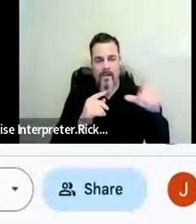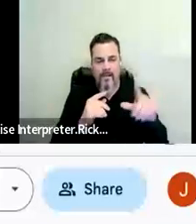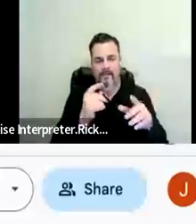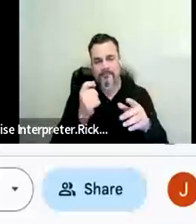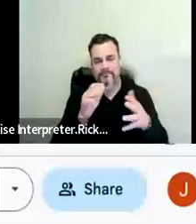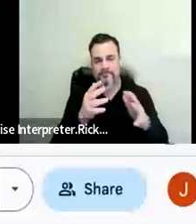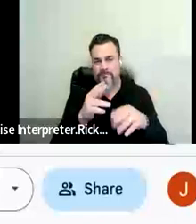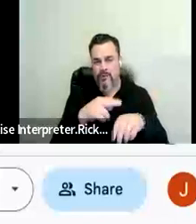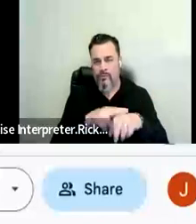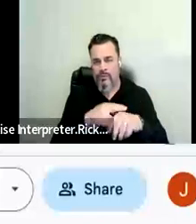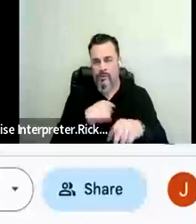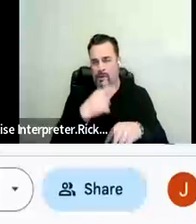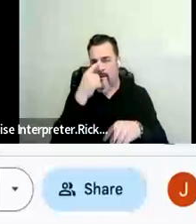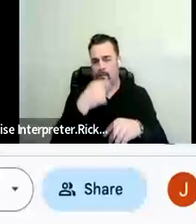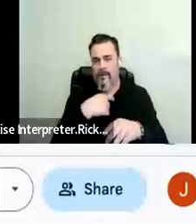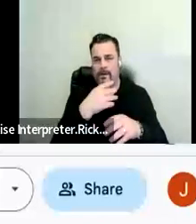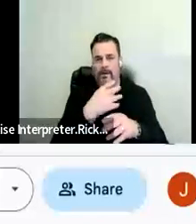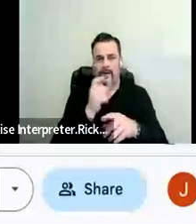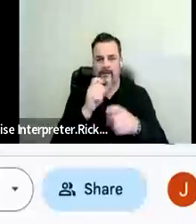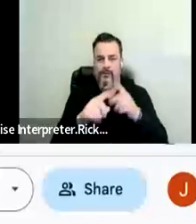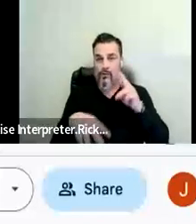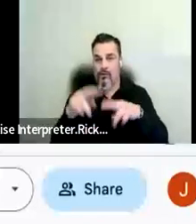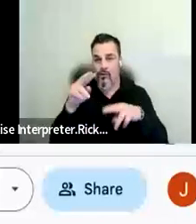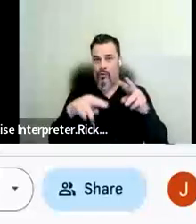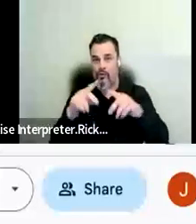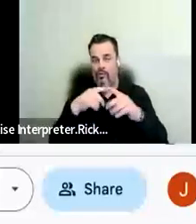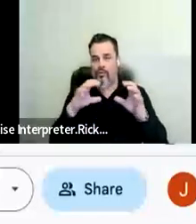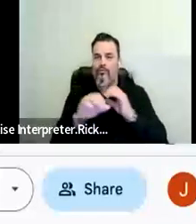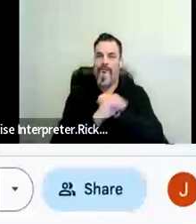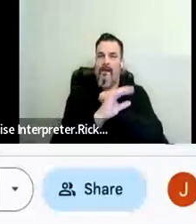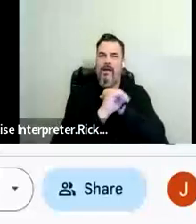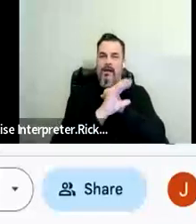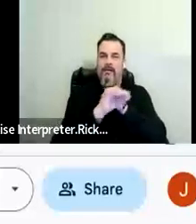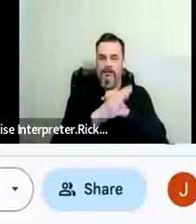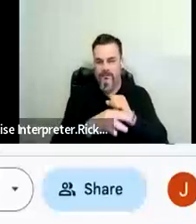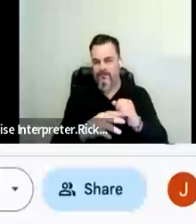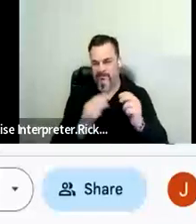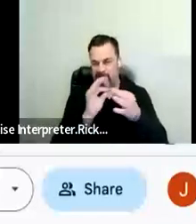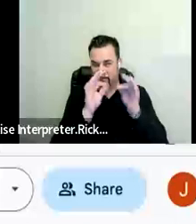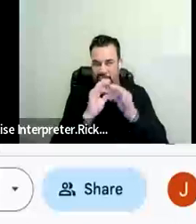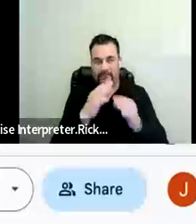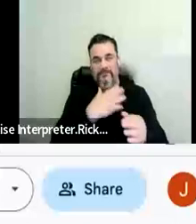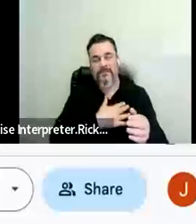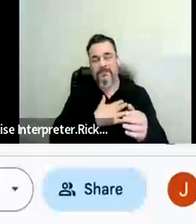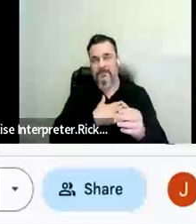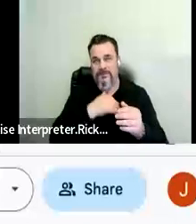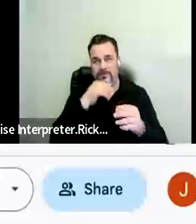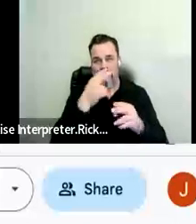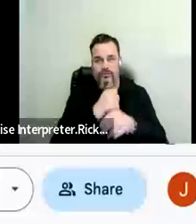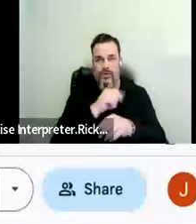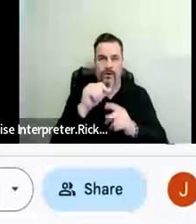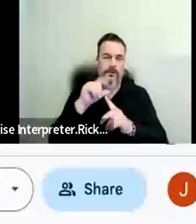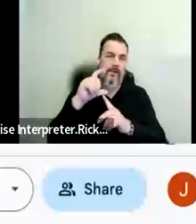normal? I think we really got to look at that when we're doing flyers, headings and stuff. Please, please, please don't use all